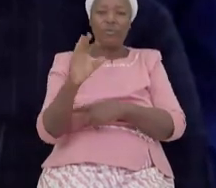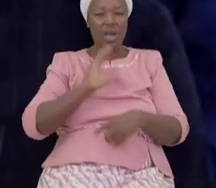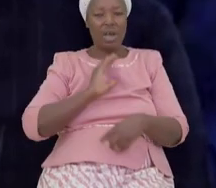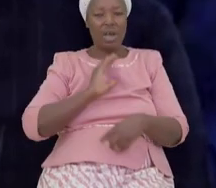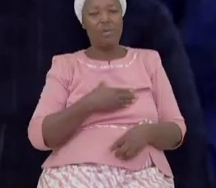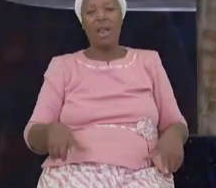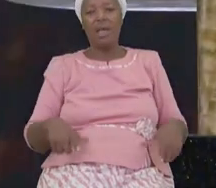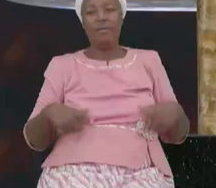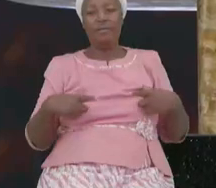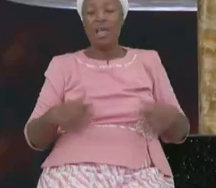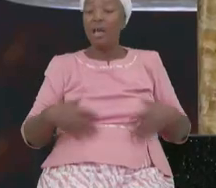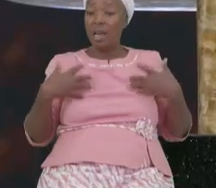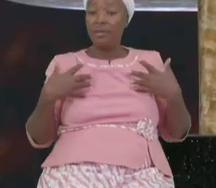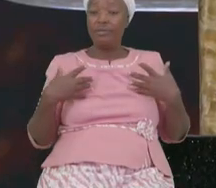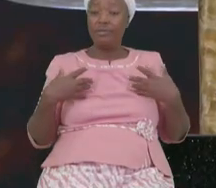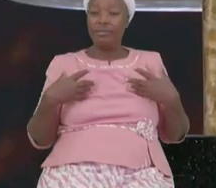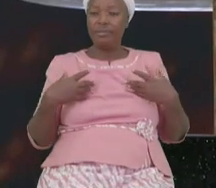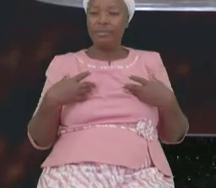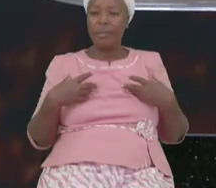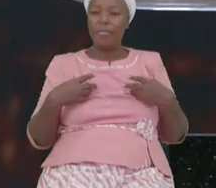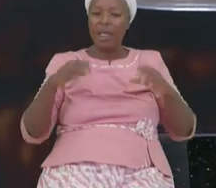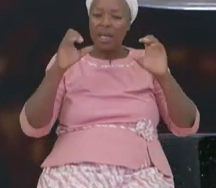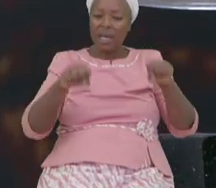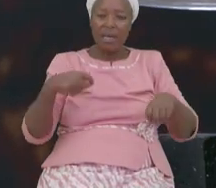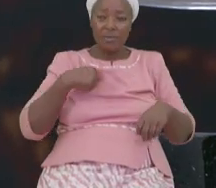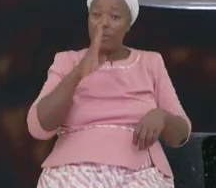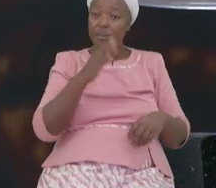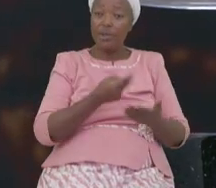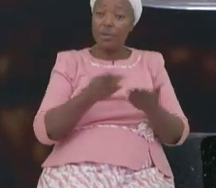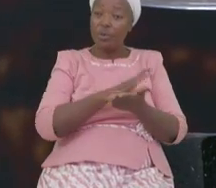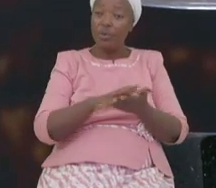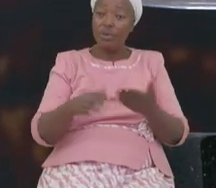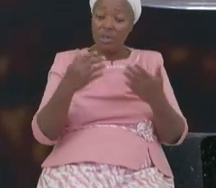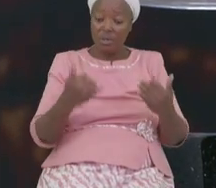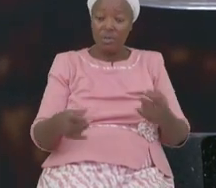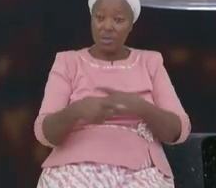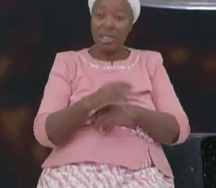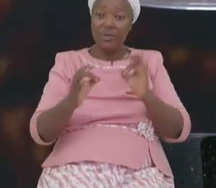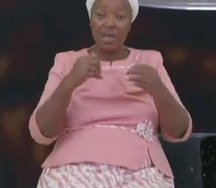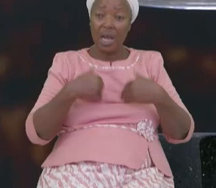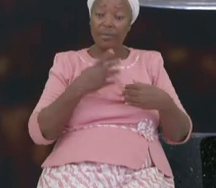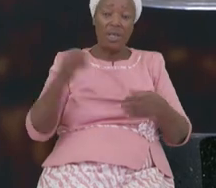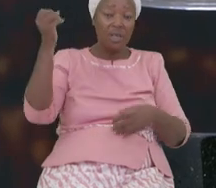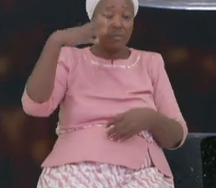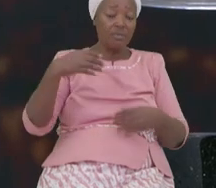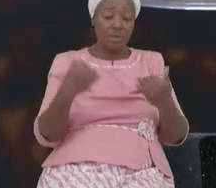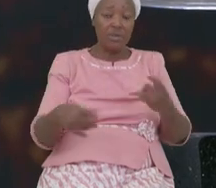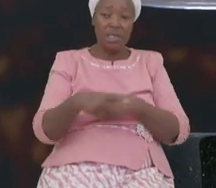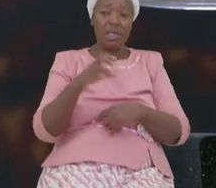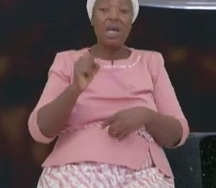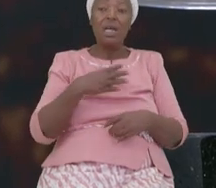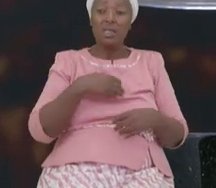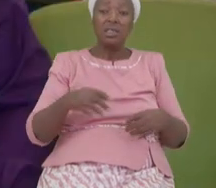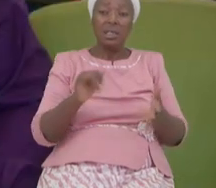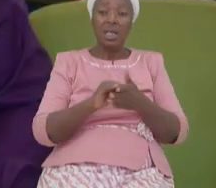our life. Can we be holy today? If we have the grace today, can we have the same grace